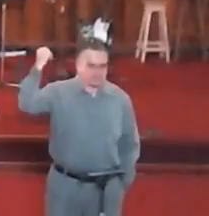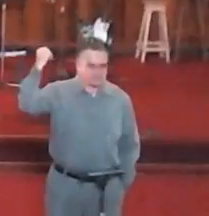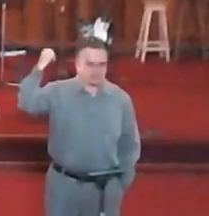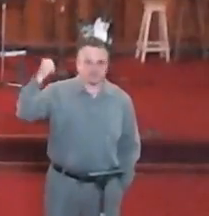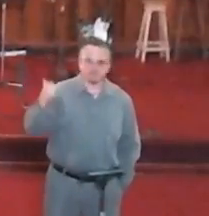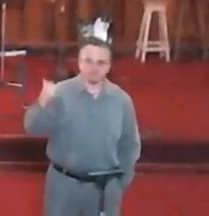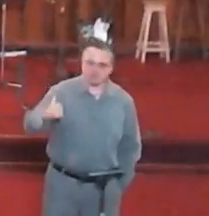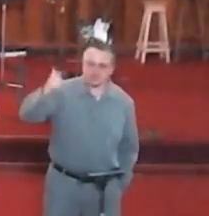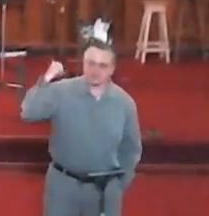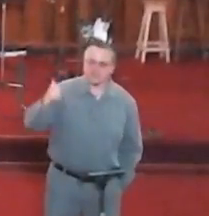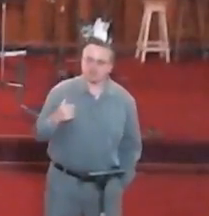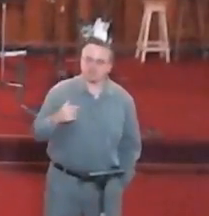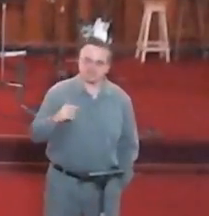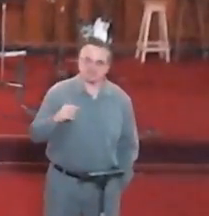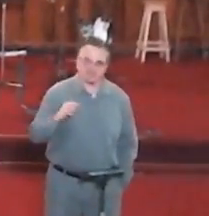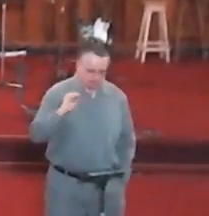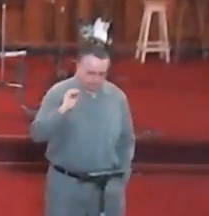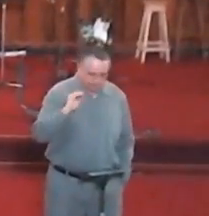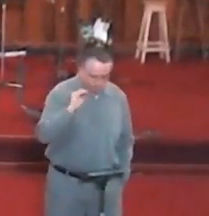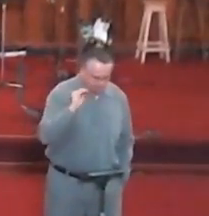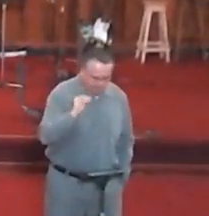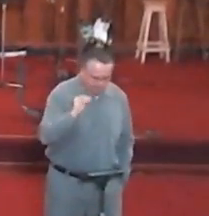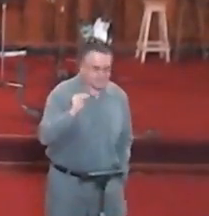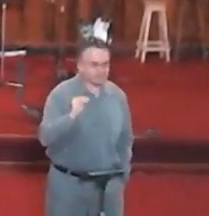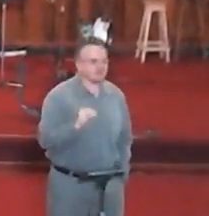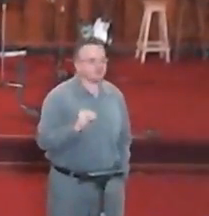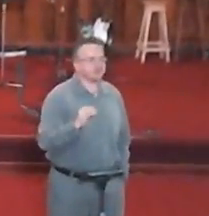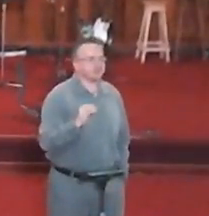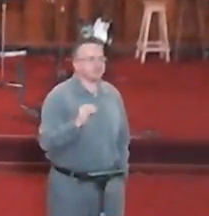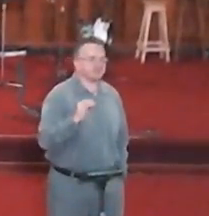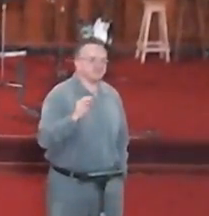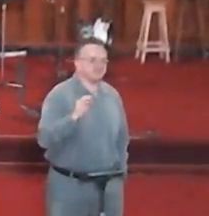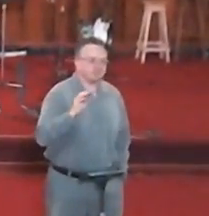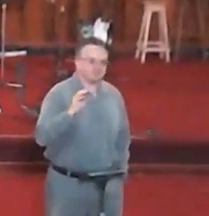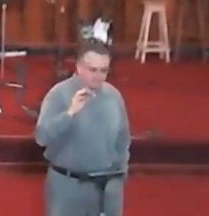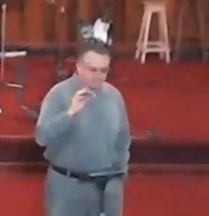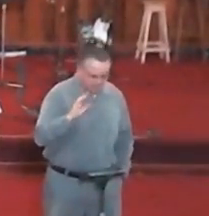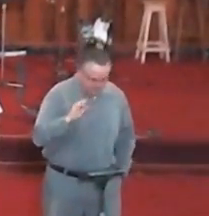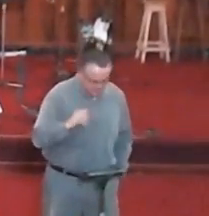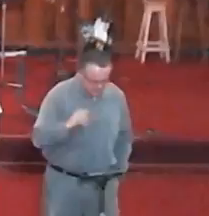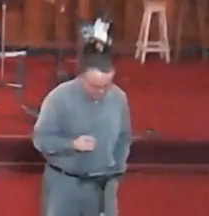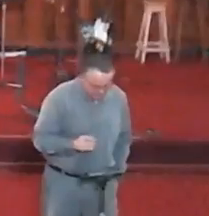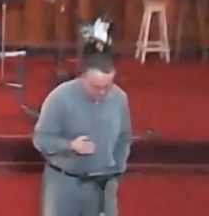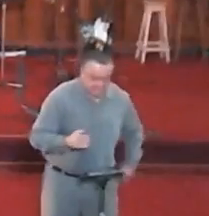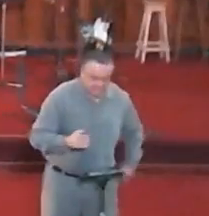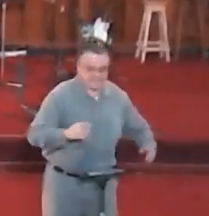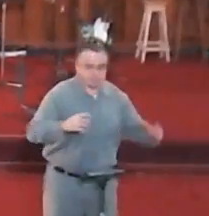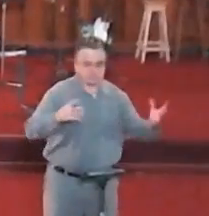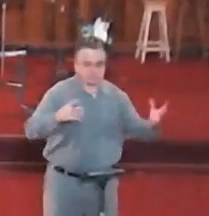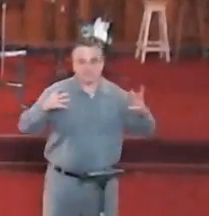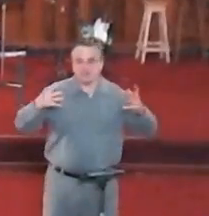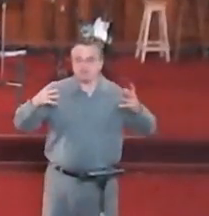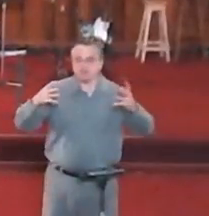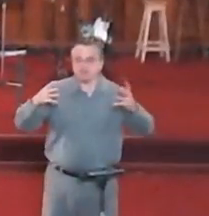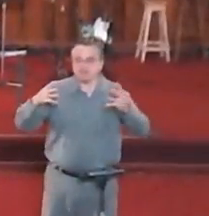Ahorita lo voy a tener en la pantalla, pero Romanos capítulo 6 básicamente habla de que tenemos